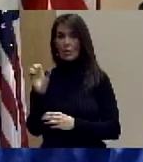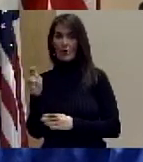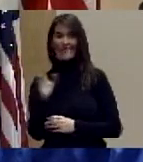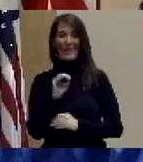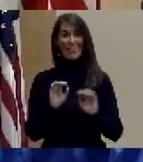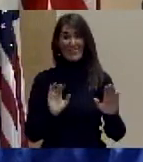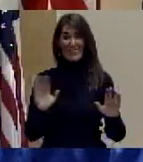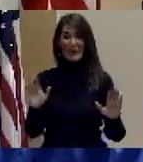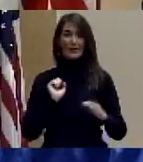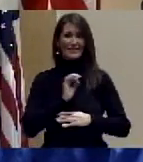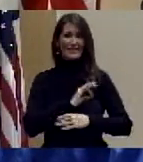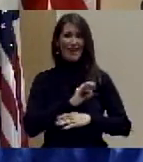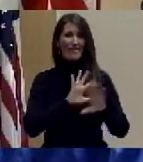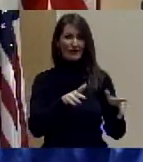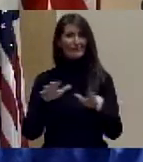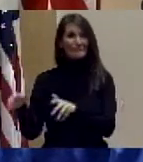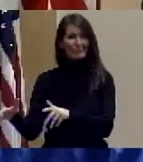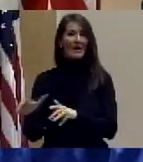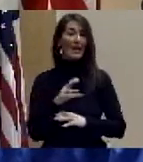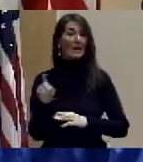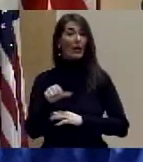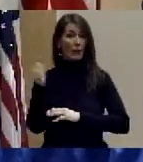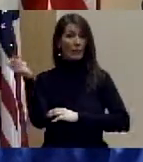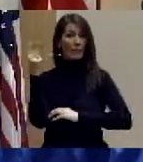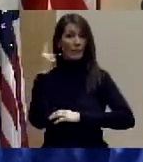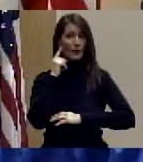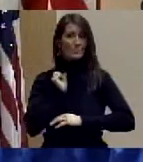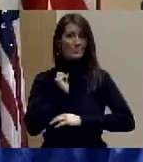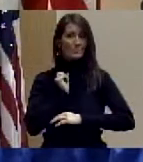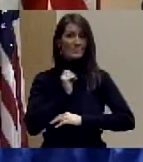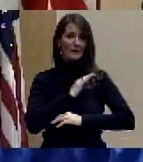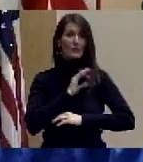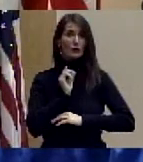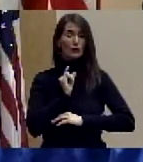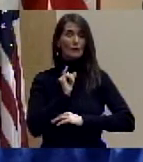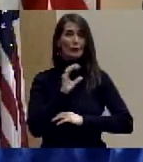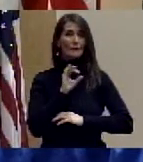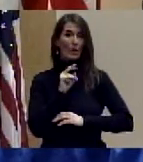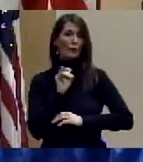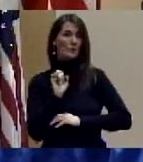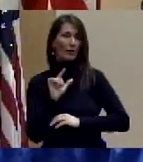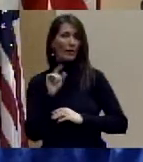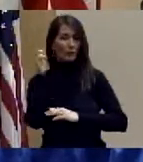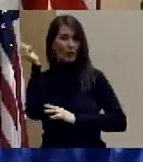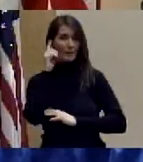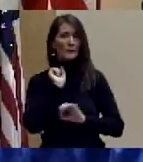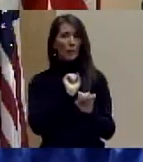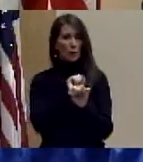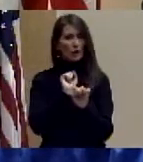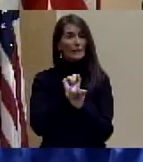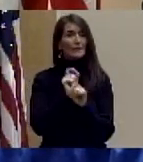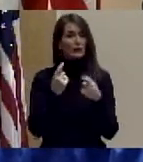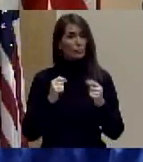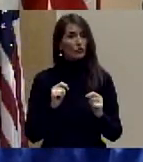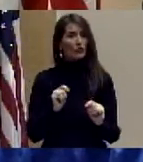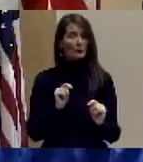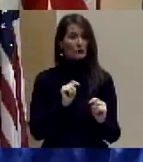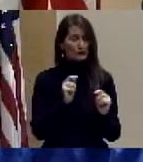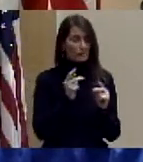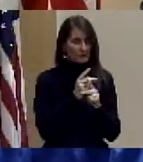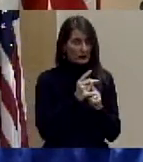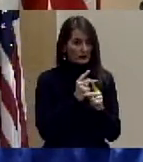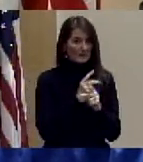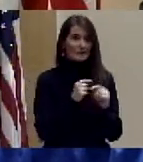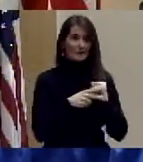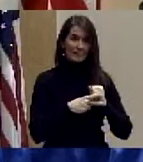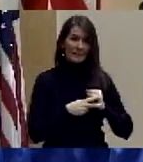along with all of the local government members of the Monroe County Council of Governments, have been working to quantify the savings in